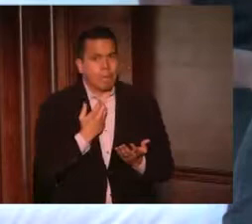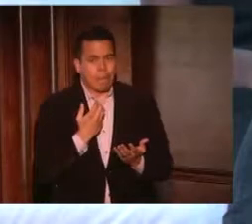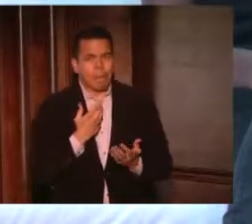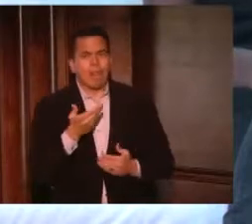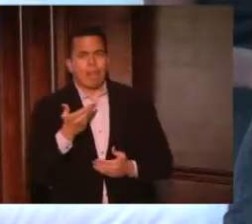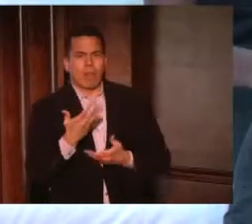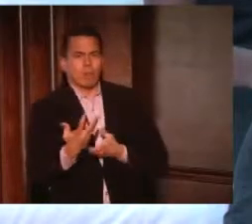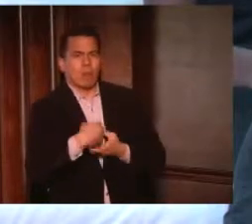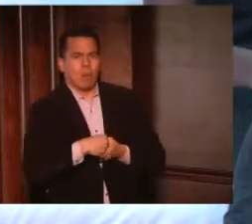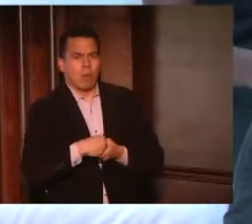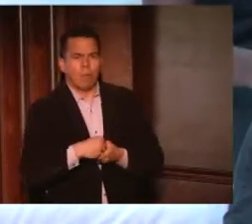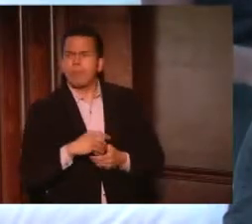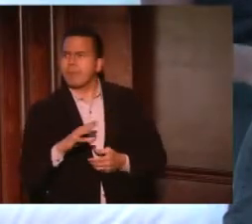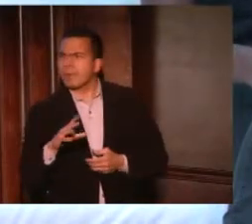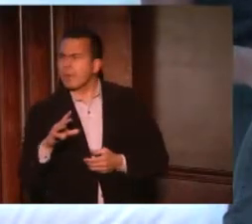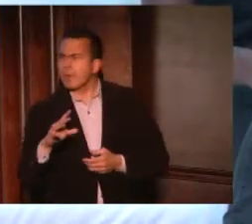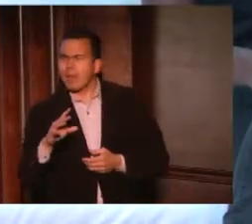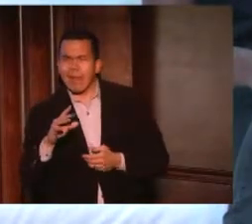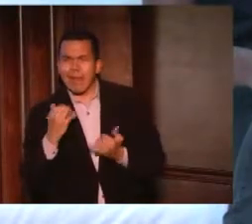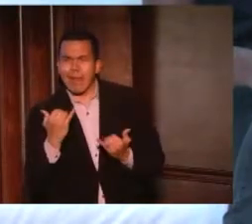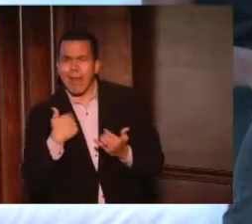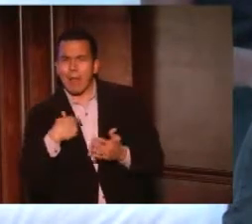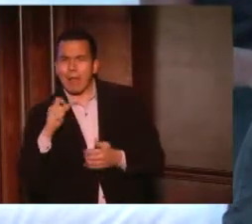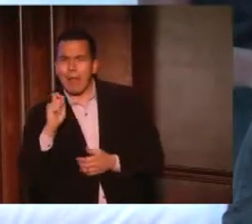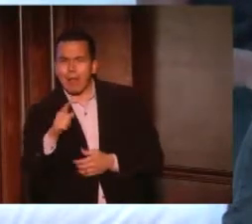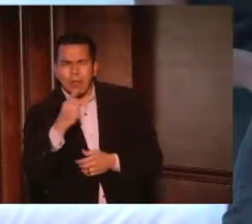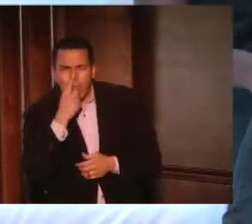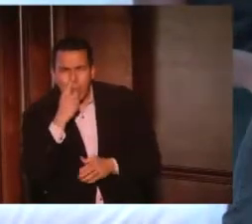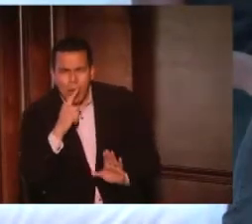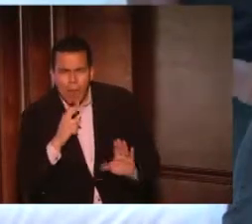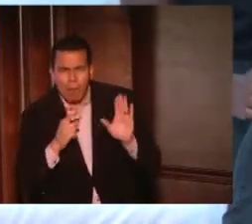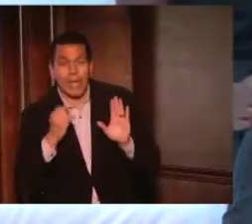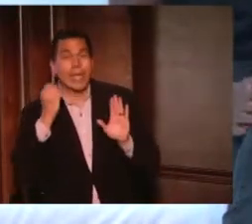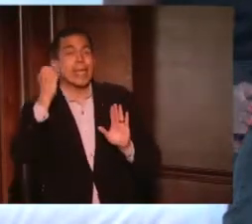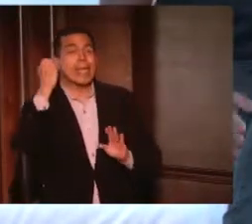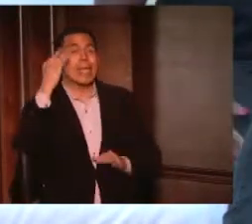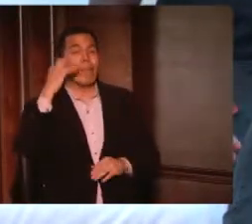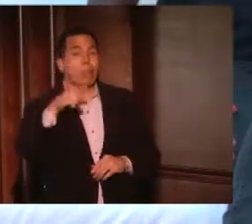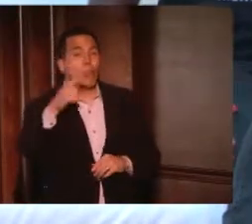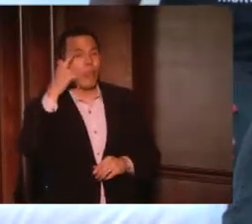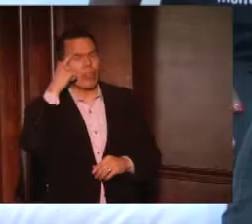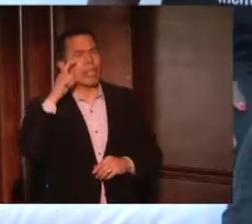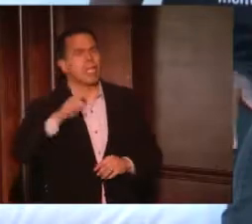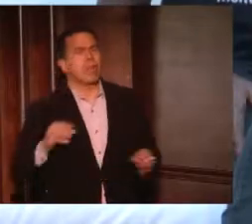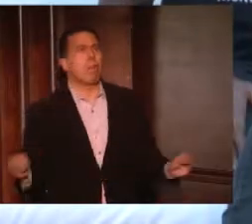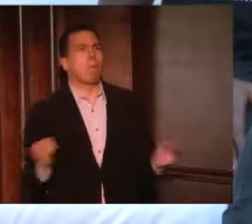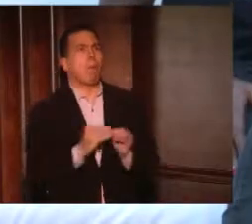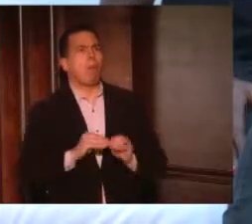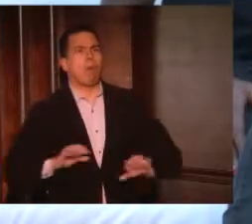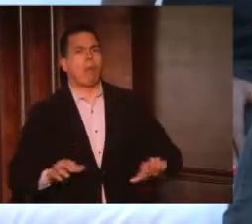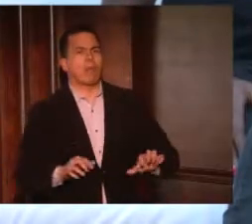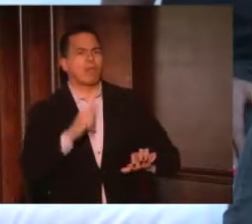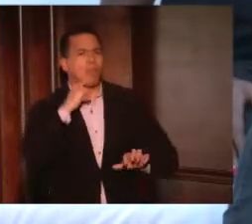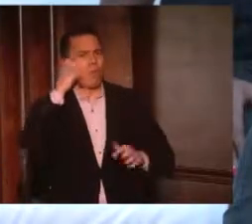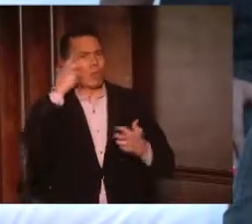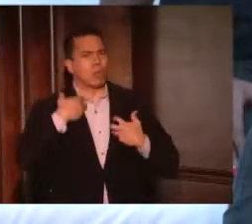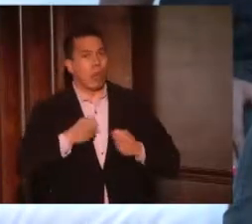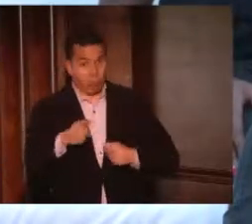raise your hand. I wanted to ask you a different question. Can you raise your hand for me if you think there needs to be more action taken on mental